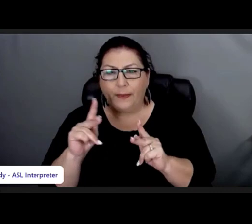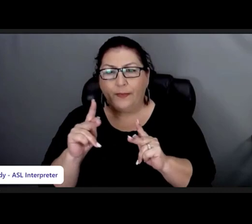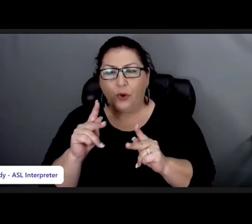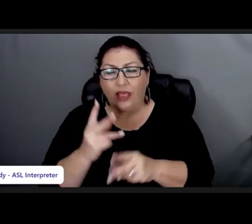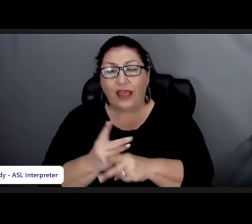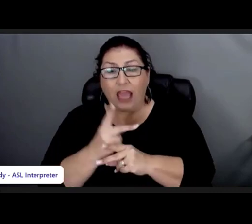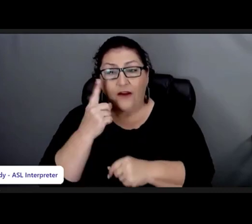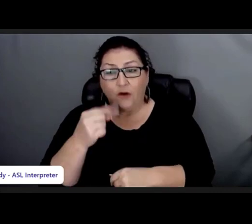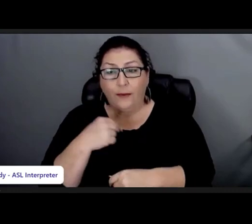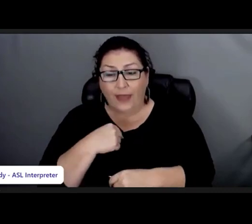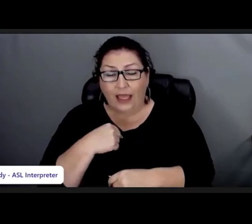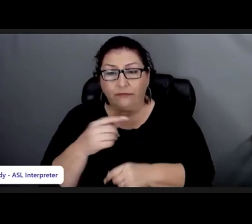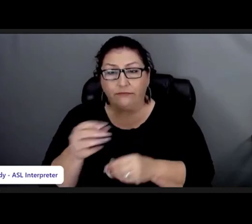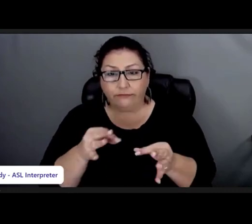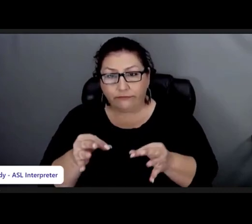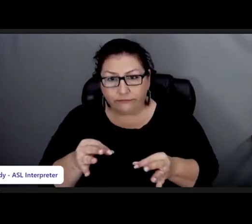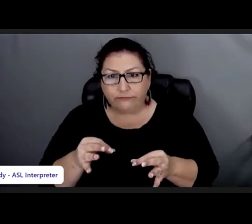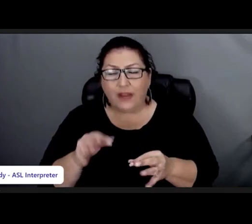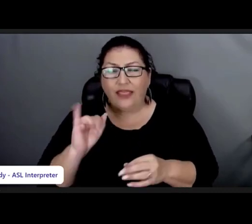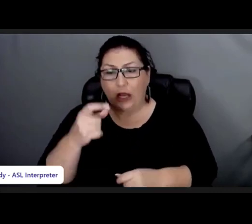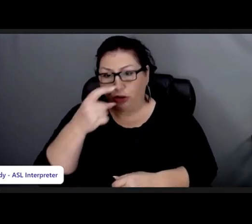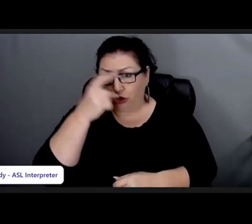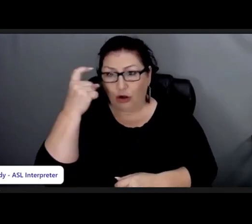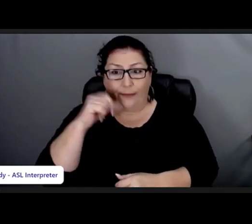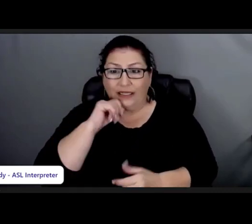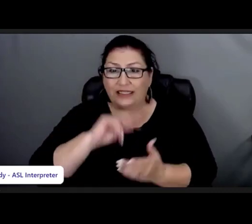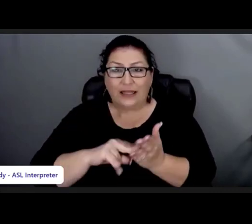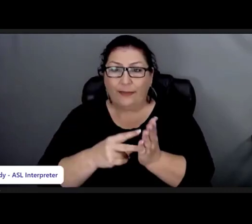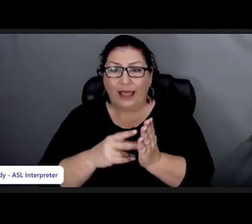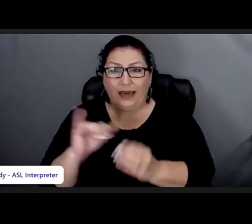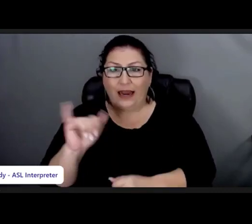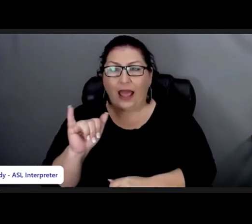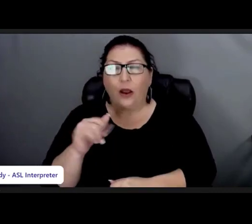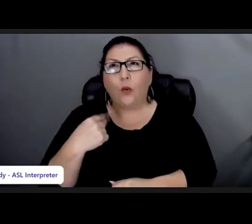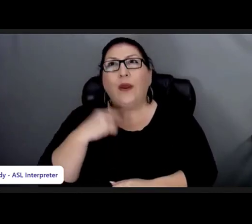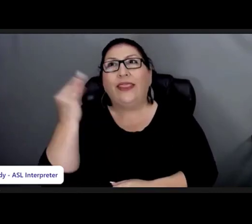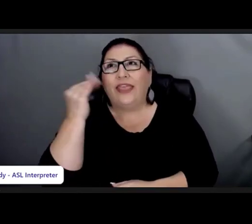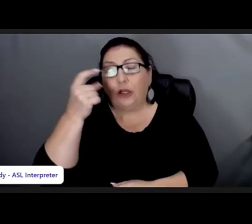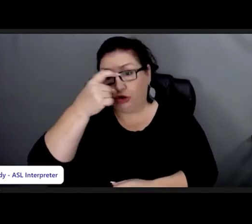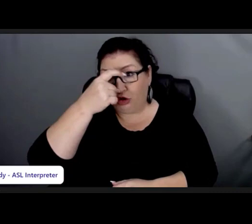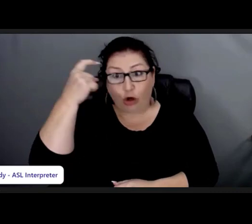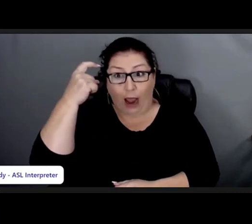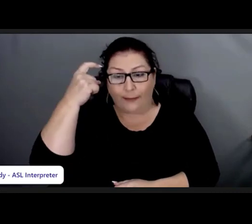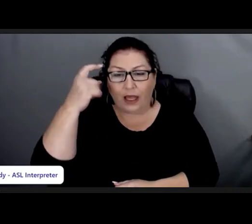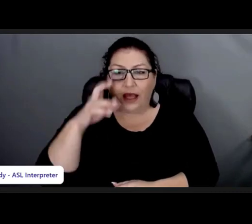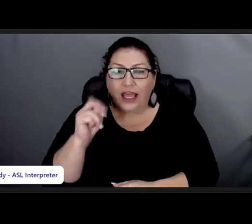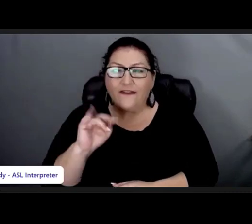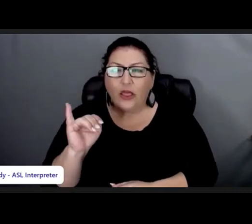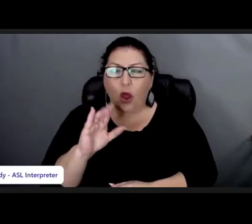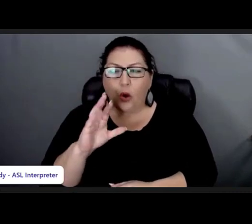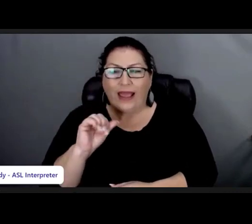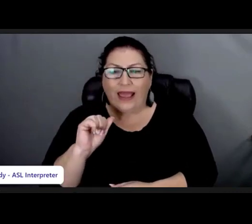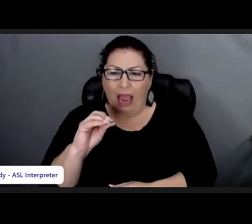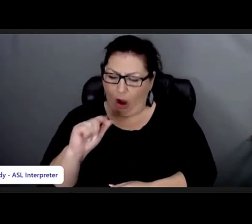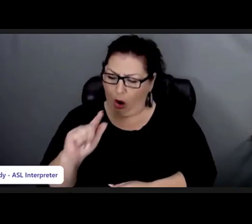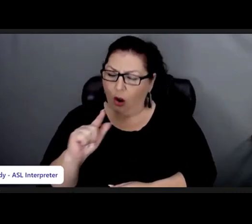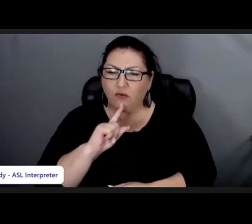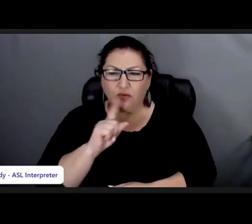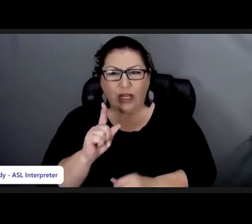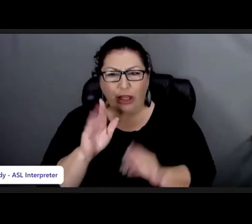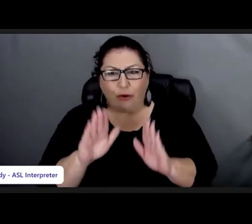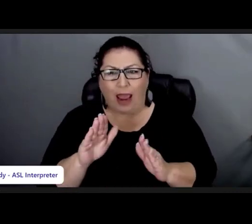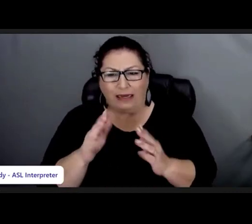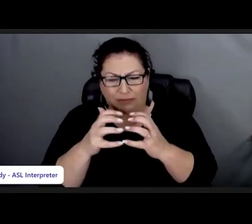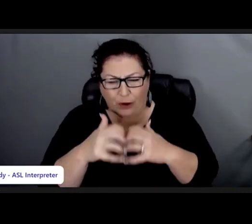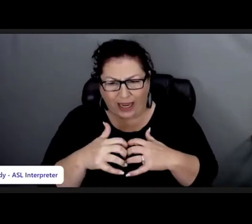me that trauma doesn't mean like a trauma. When we think of trauma, even though Carolyn was really great about breaking it down, so many times